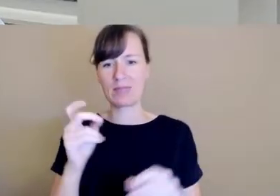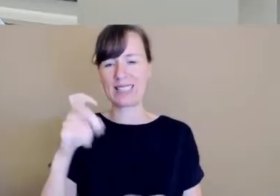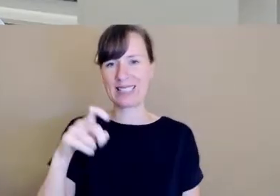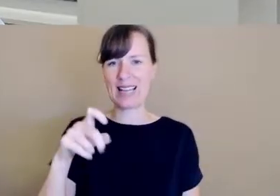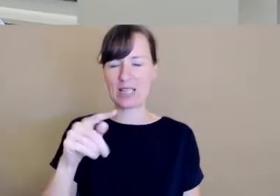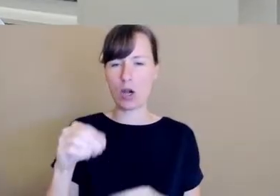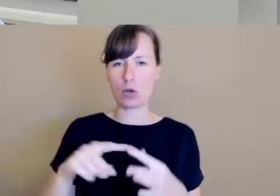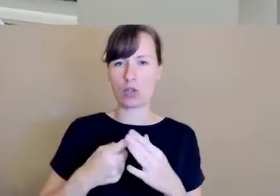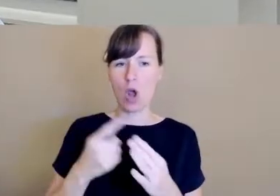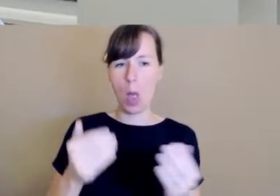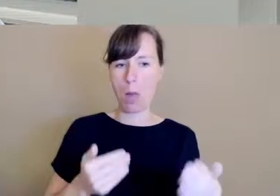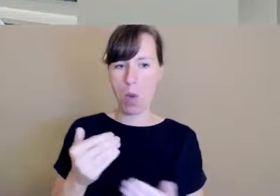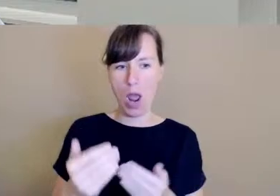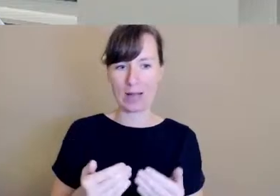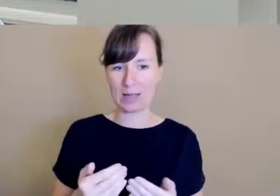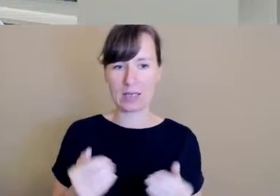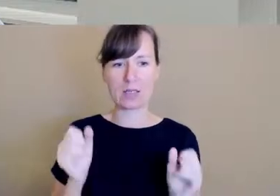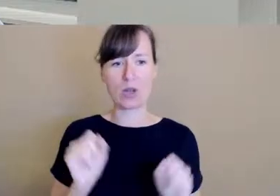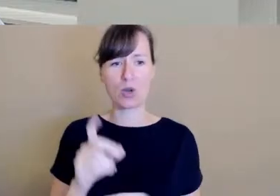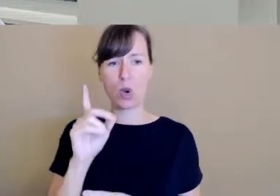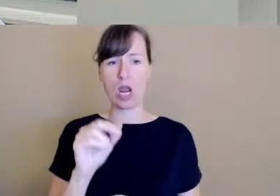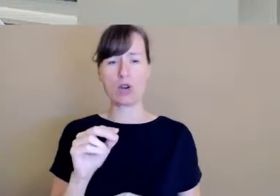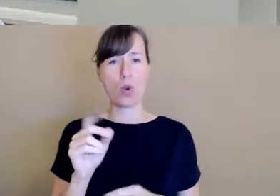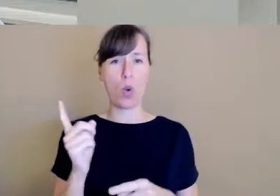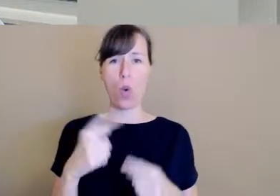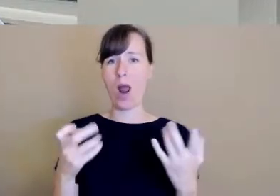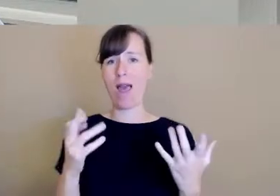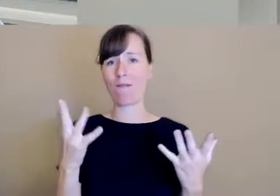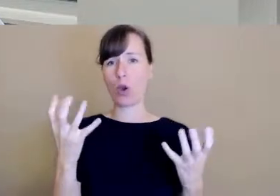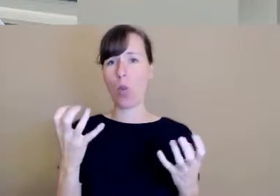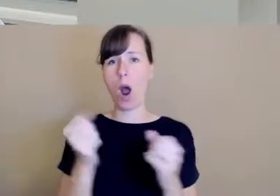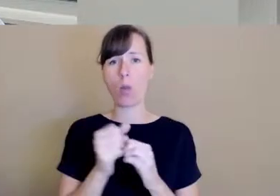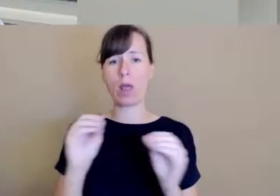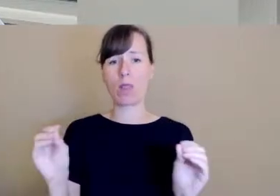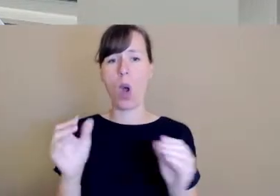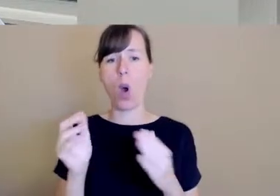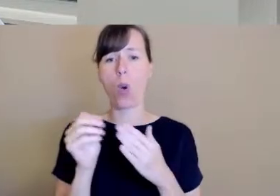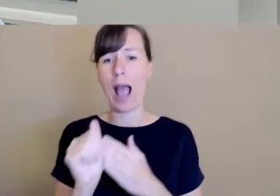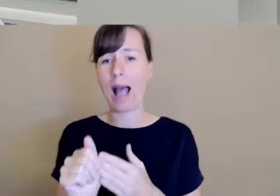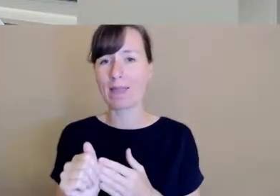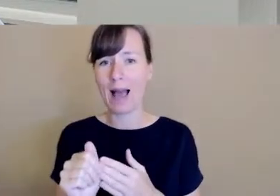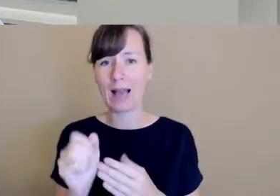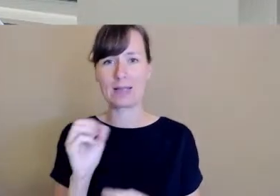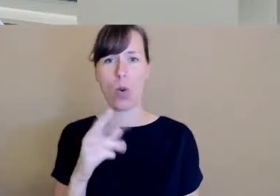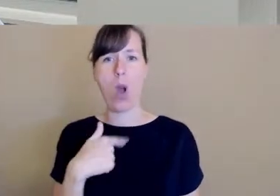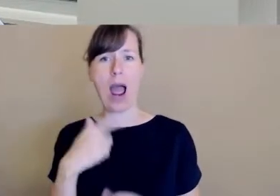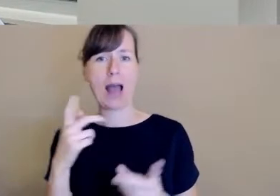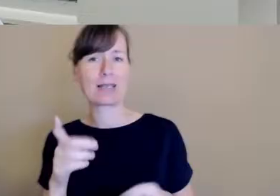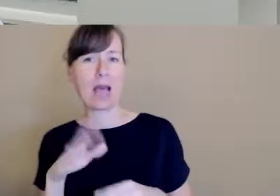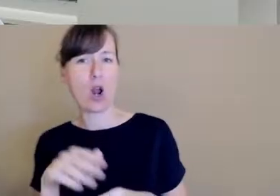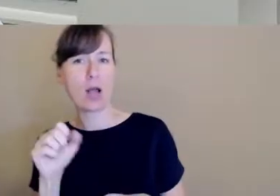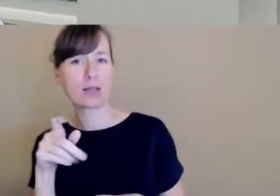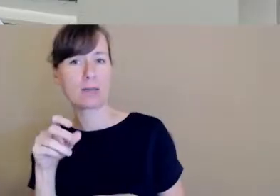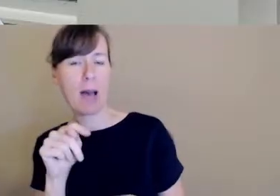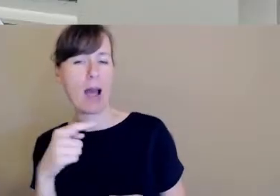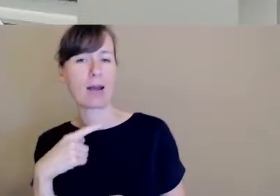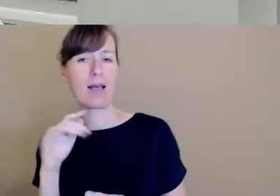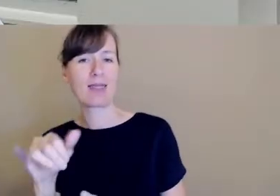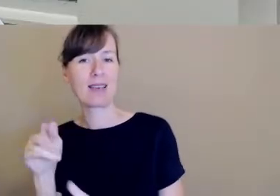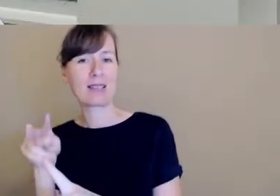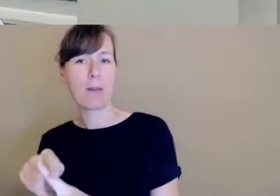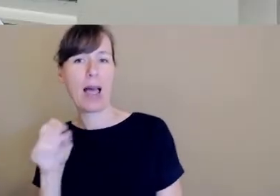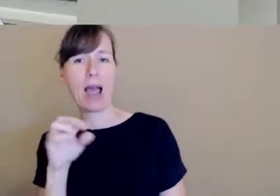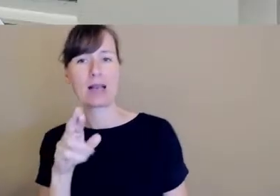want if you have no guidelines. Or I'll decide on the spot, oh, this applies, or this doesn't apply to me because I feel like it should be what